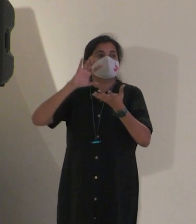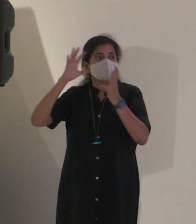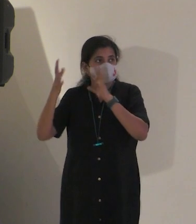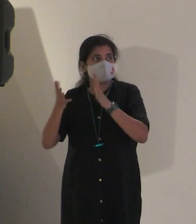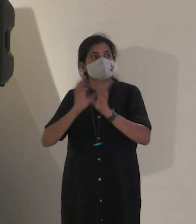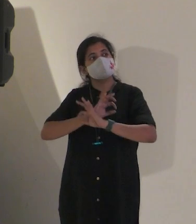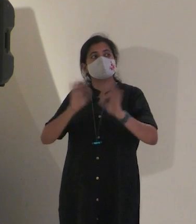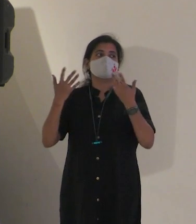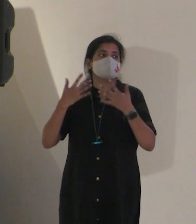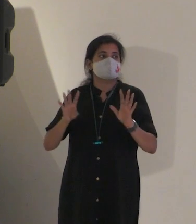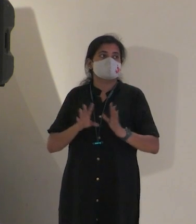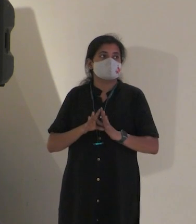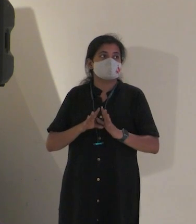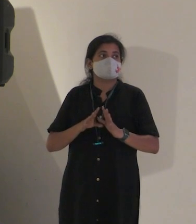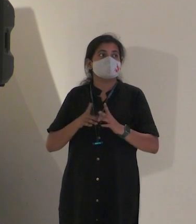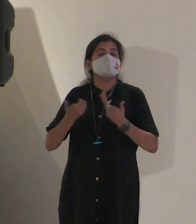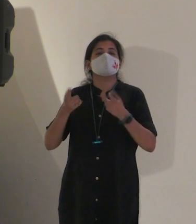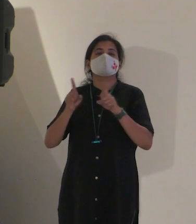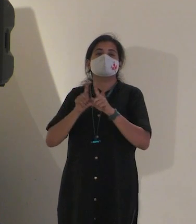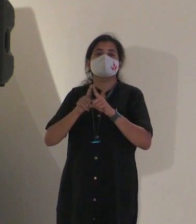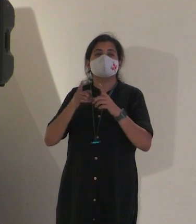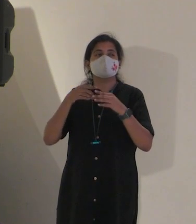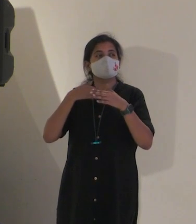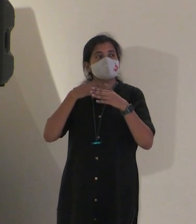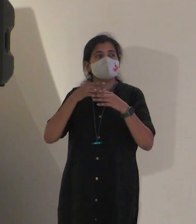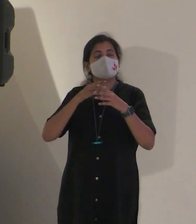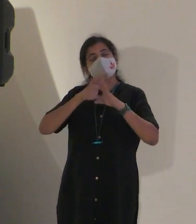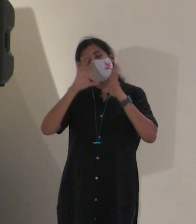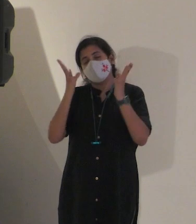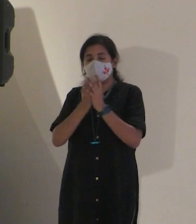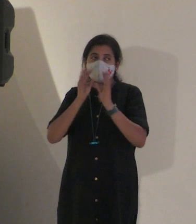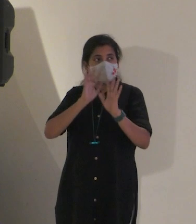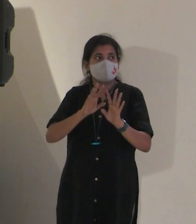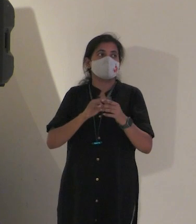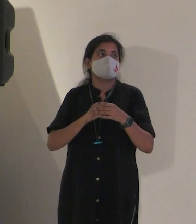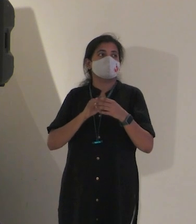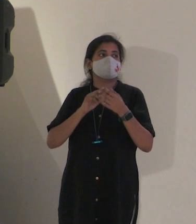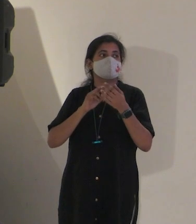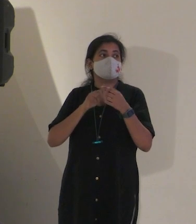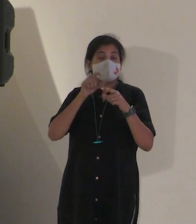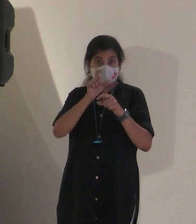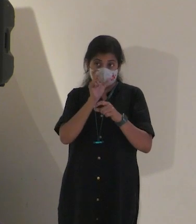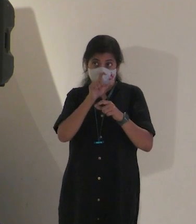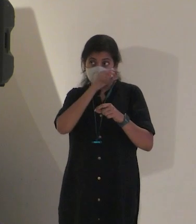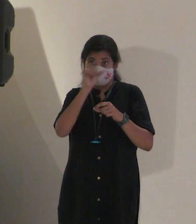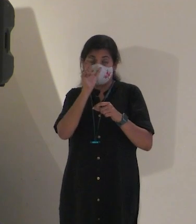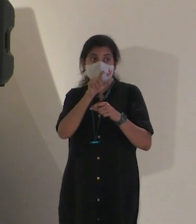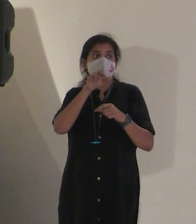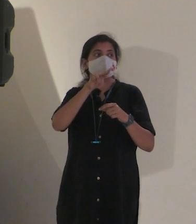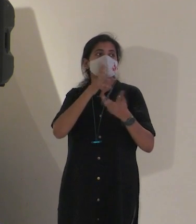movement, oppression of Dalits, and everything. And when you say Namantar, literally the word just